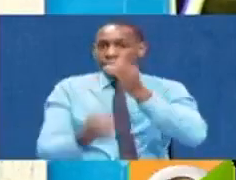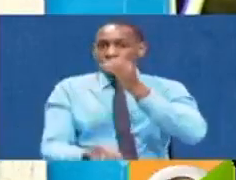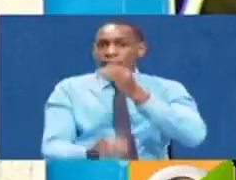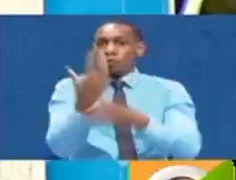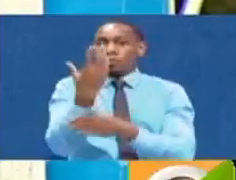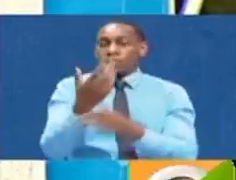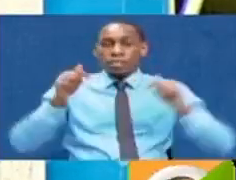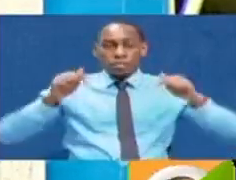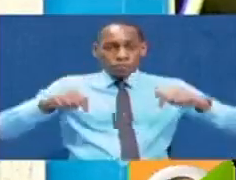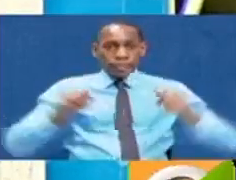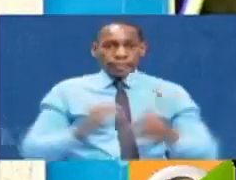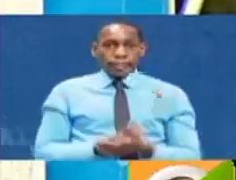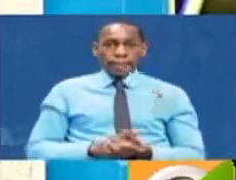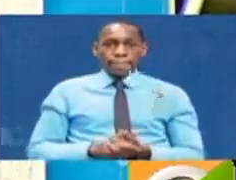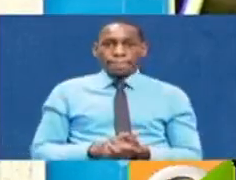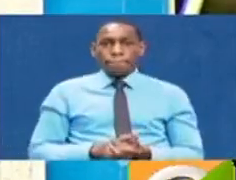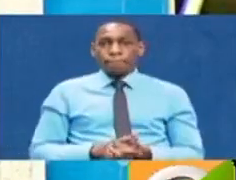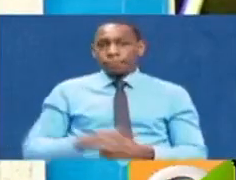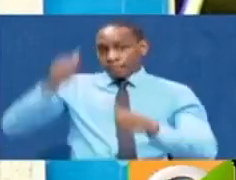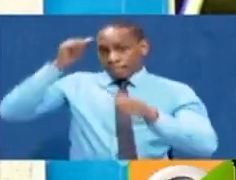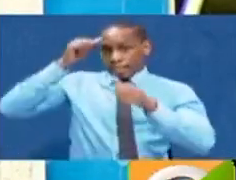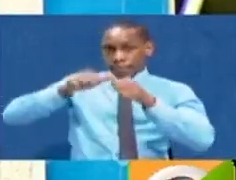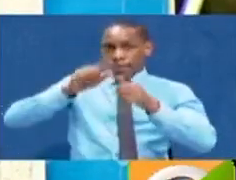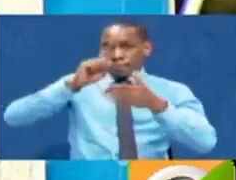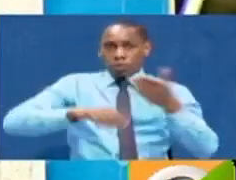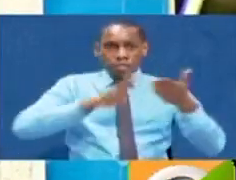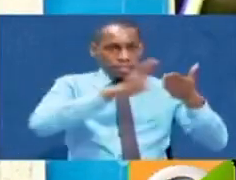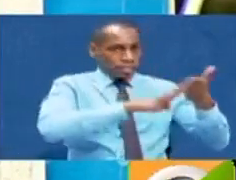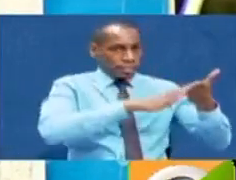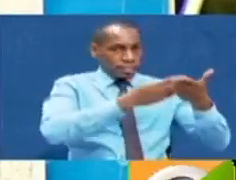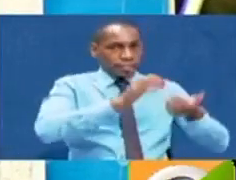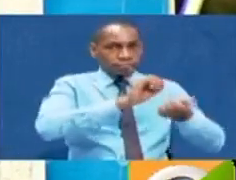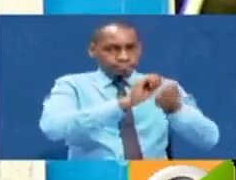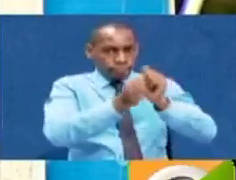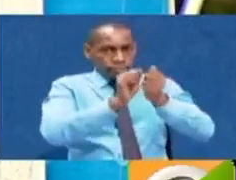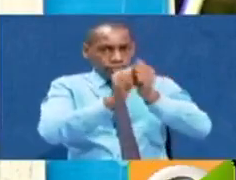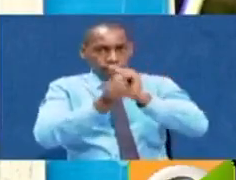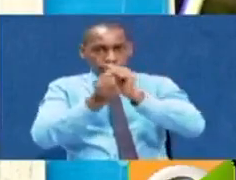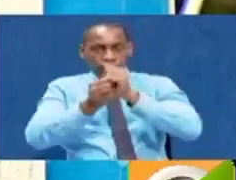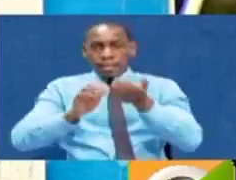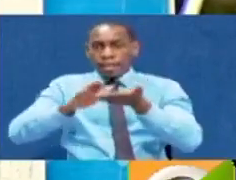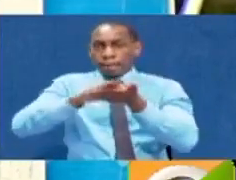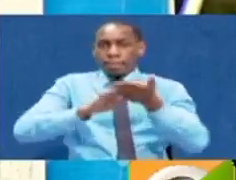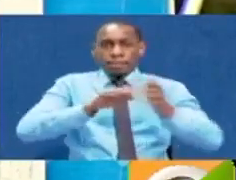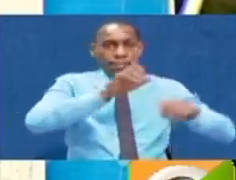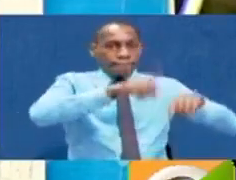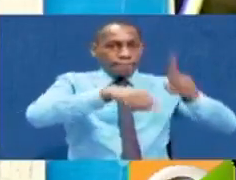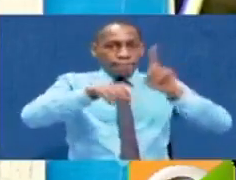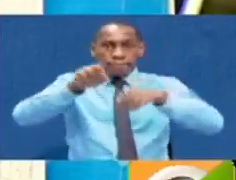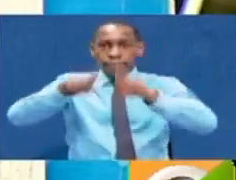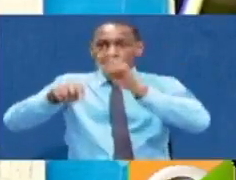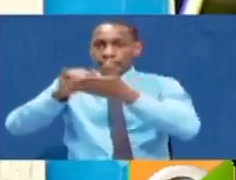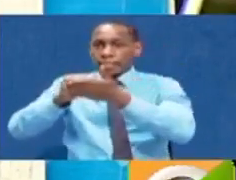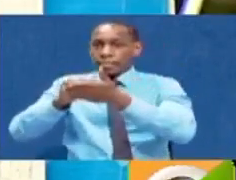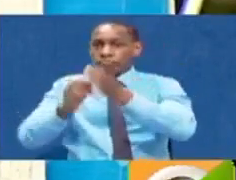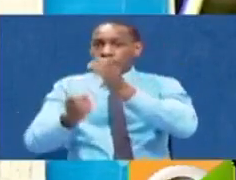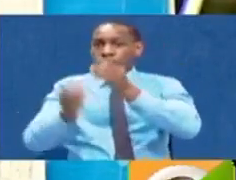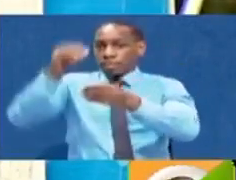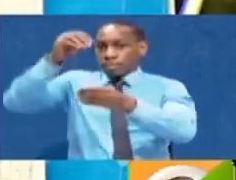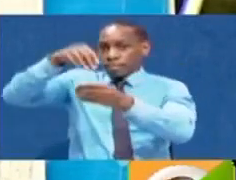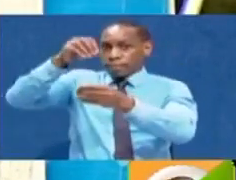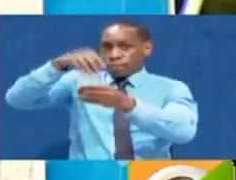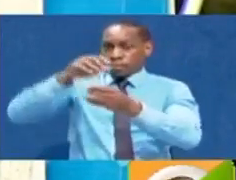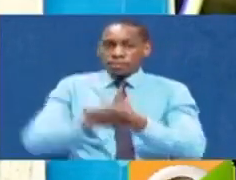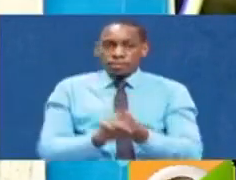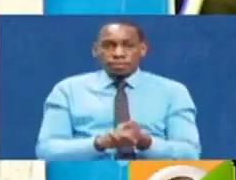put in place today. Remember, modeling keeps on changing based on variables that you input.